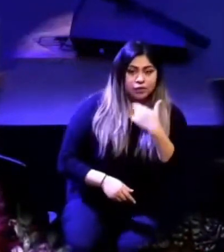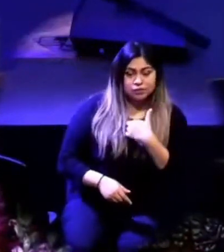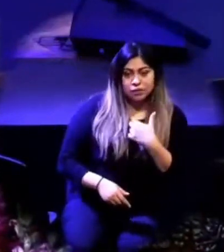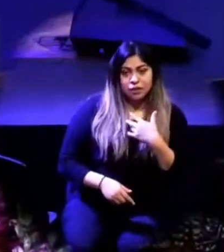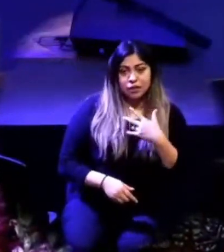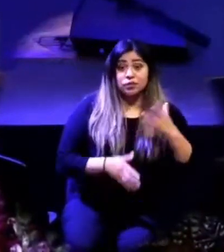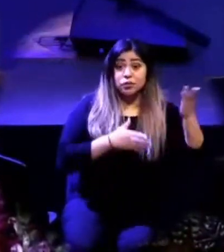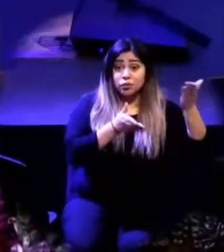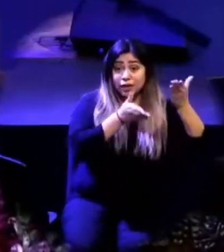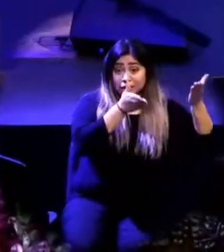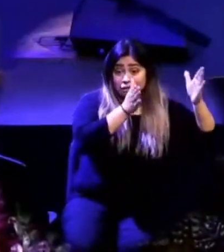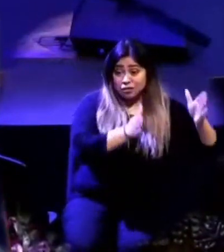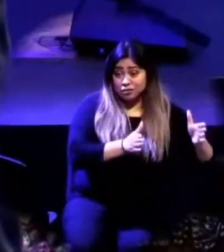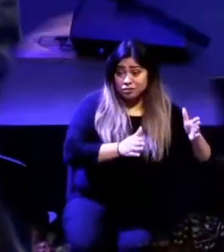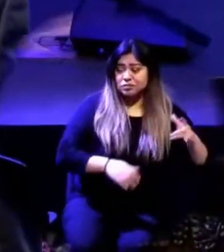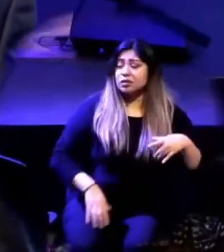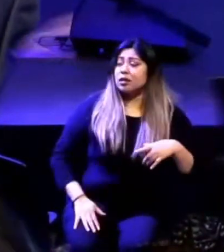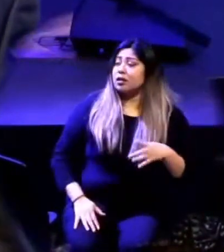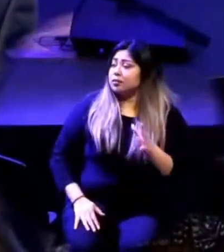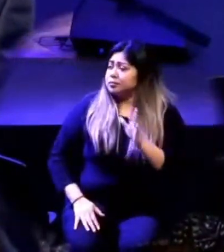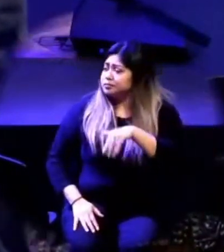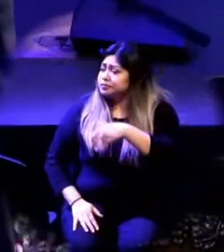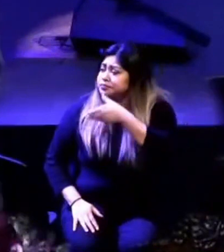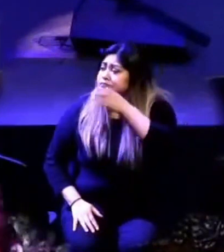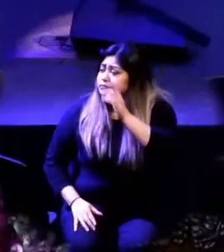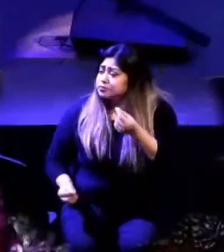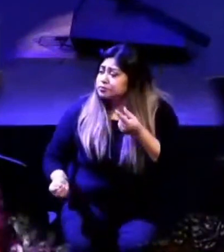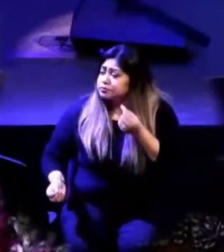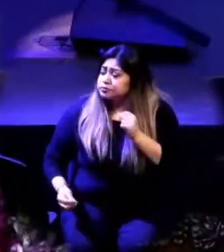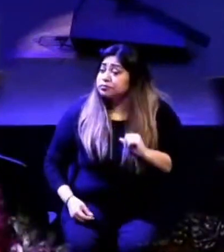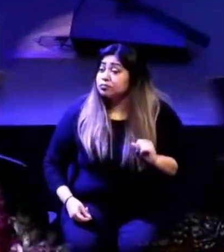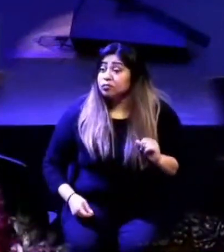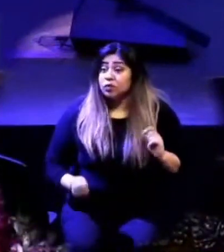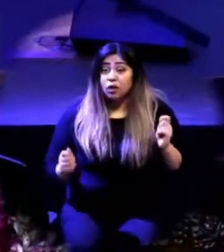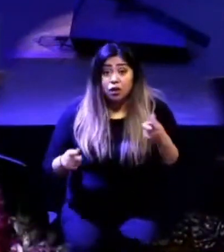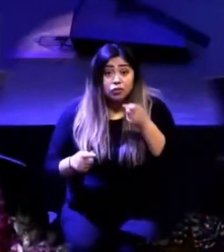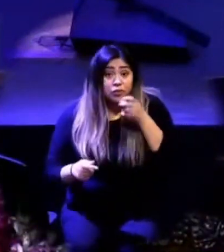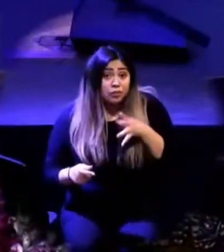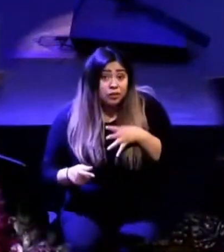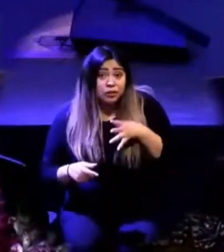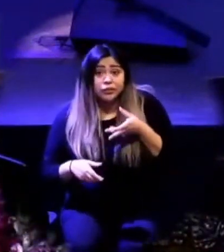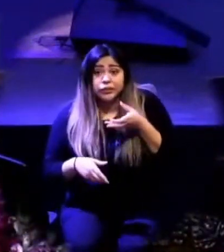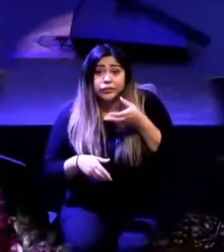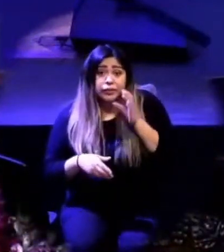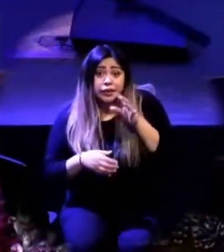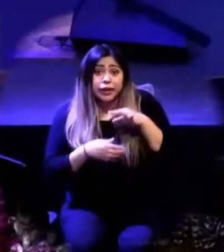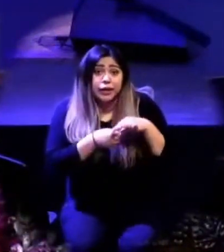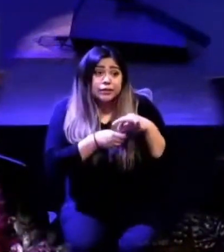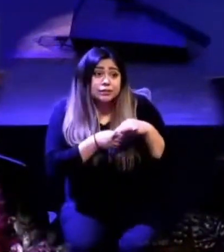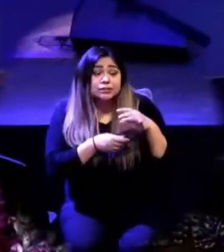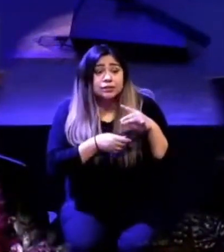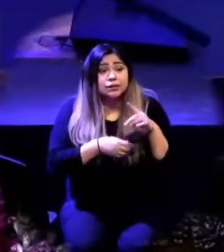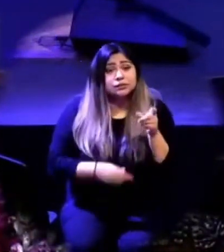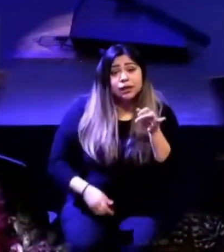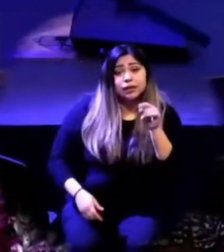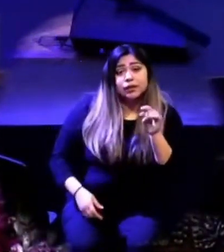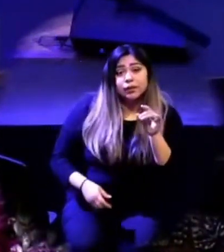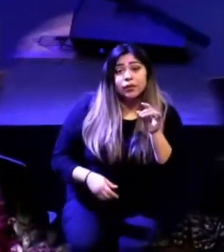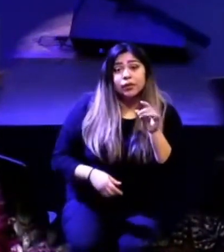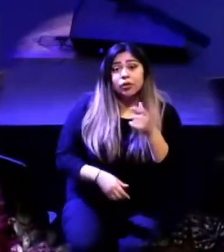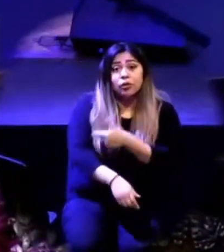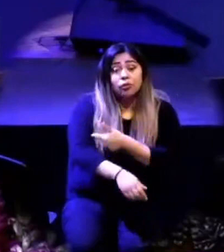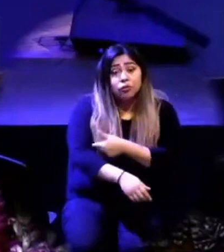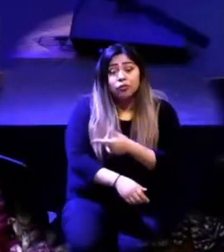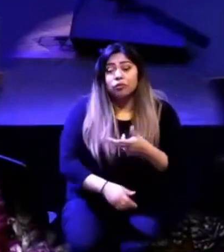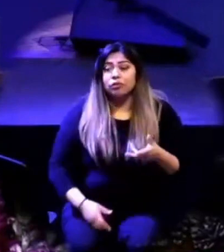drink?" And because this was a Baptist mission trip, all the little ladies who were on the mission trip said, "Well, I'll take an iced tea, and I'd like a Diet Coke." And they went round and